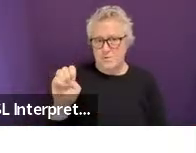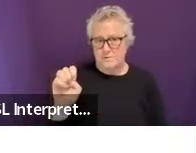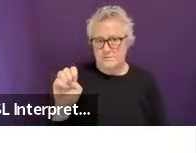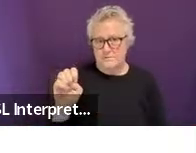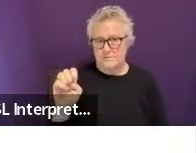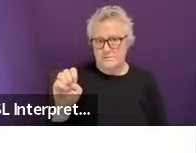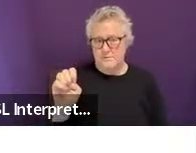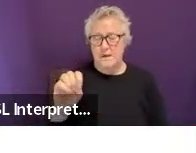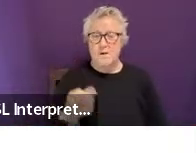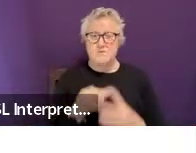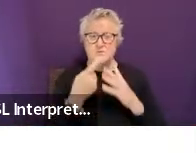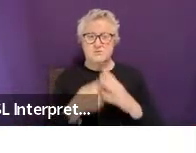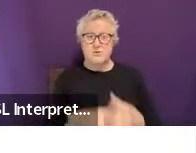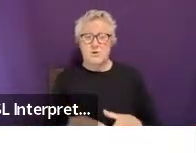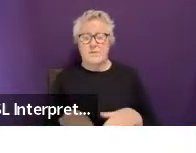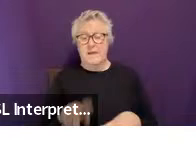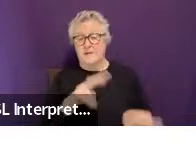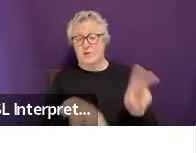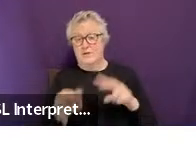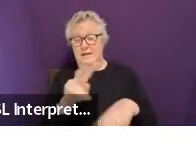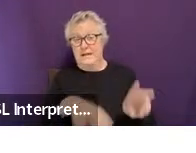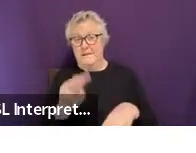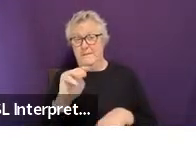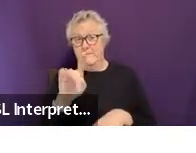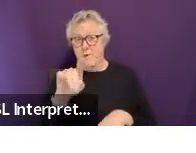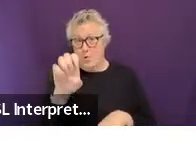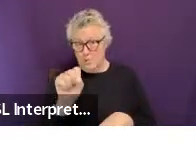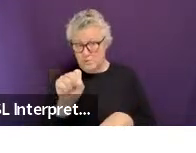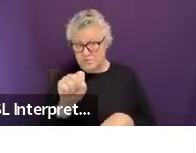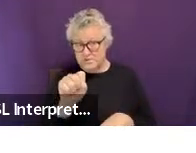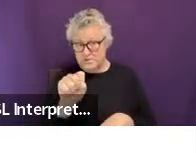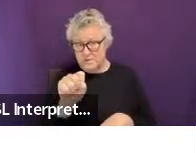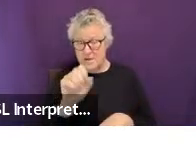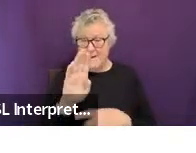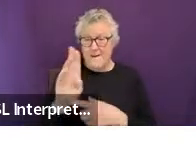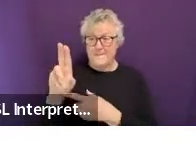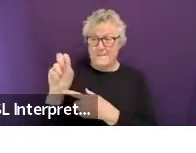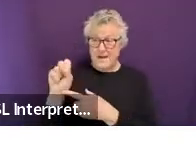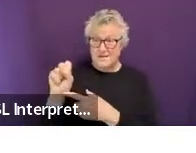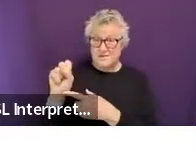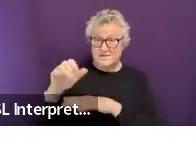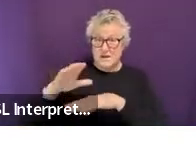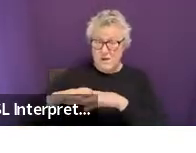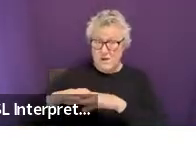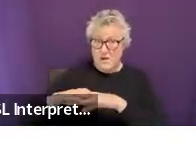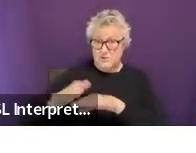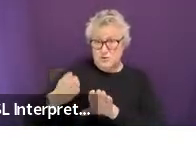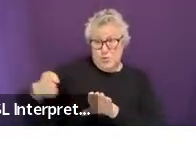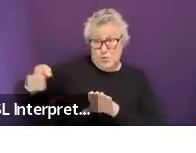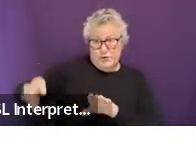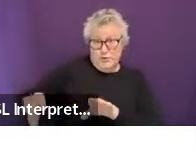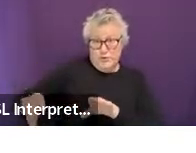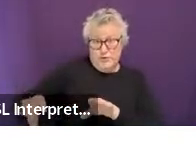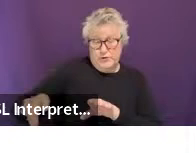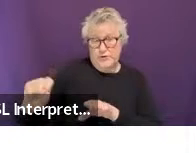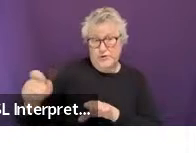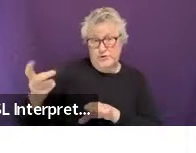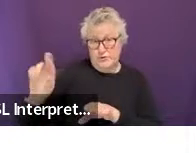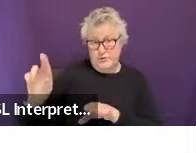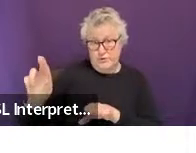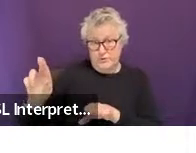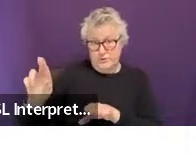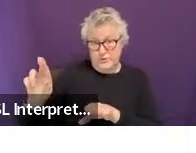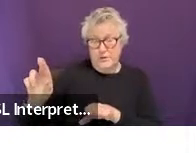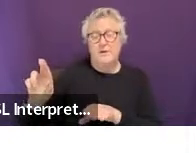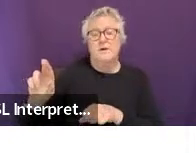the modes that were considered for program investment. Bus on shoulder, looking at C-Tran's current express bus routes and